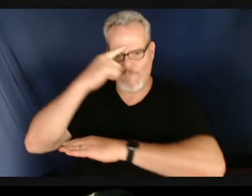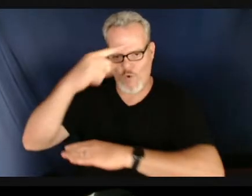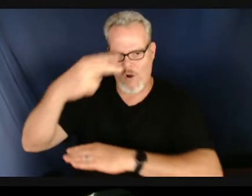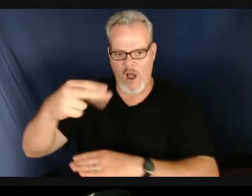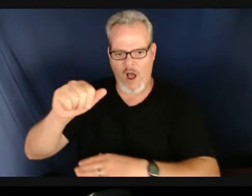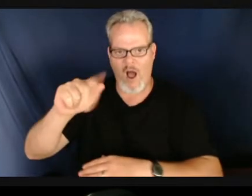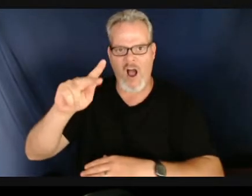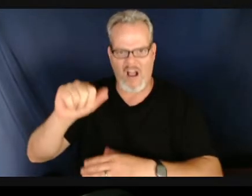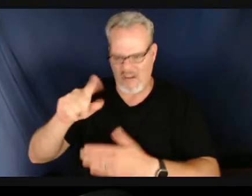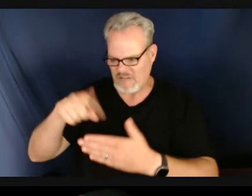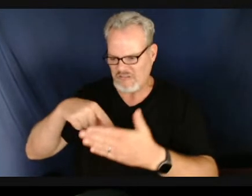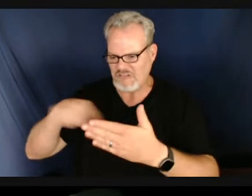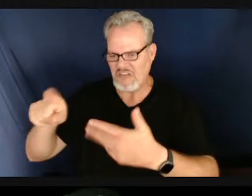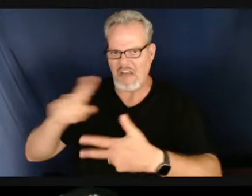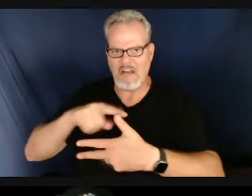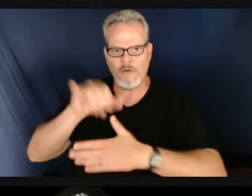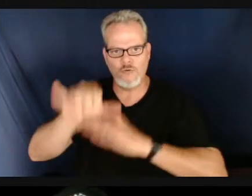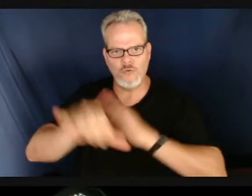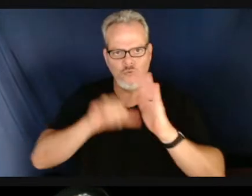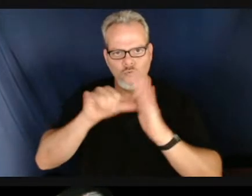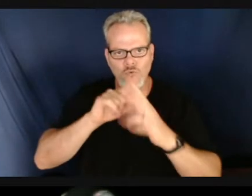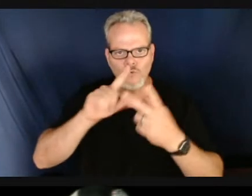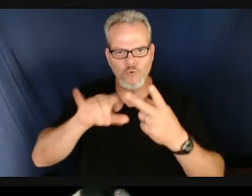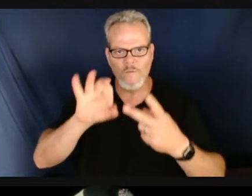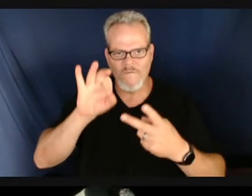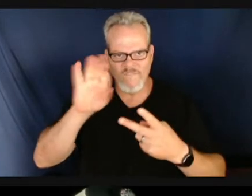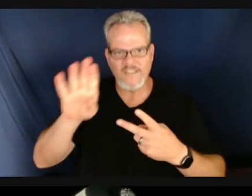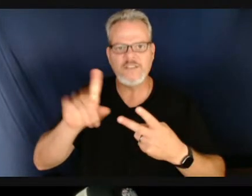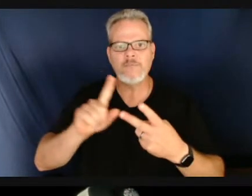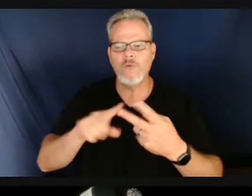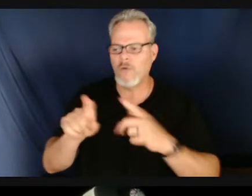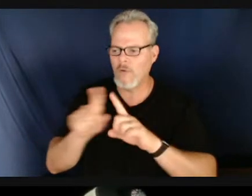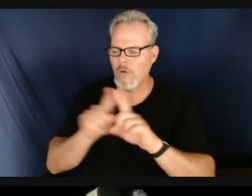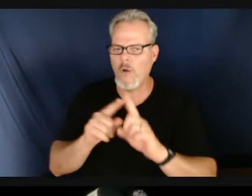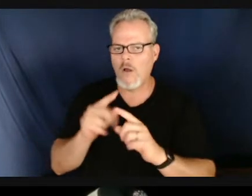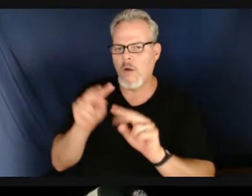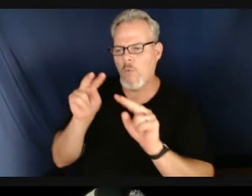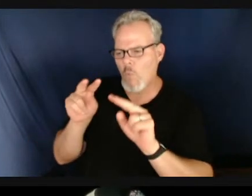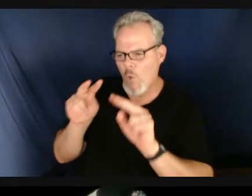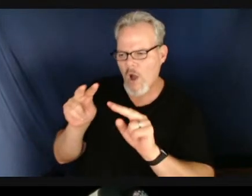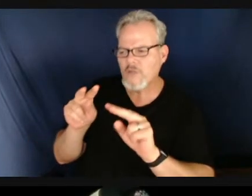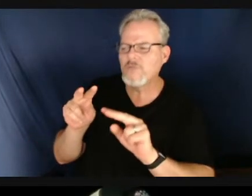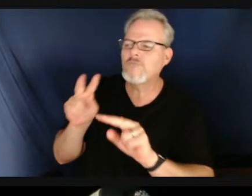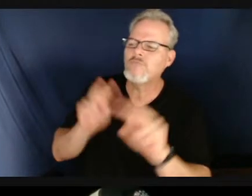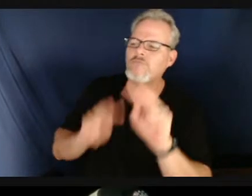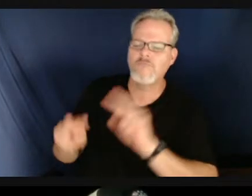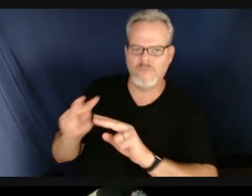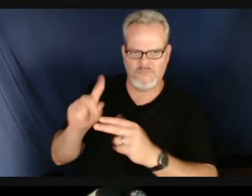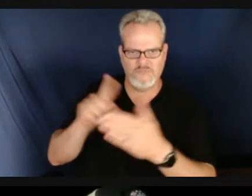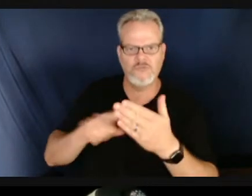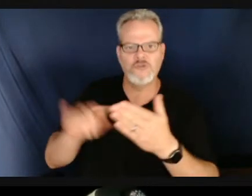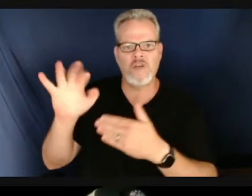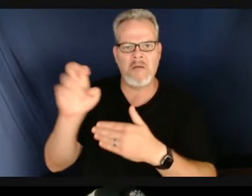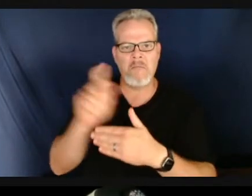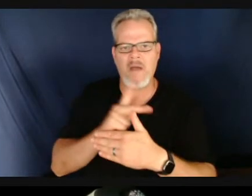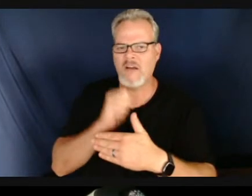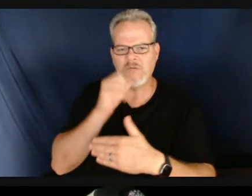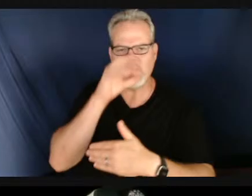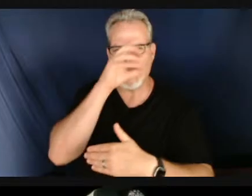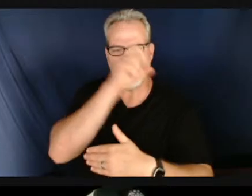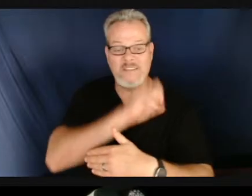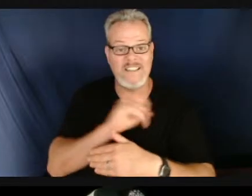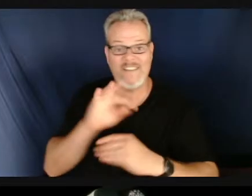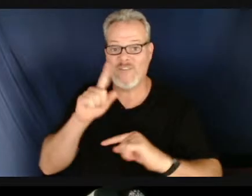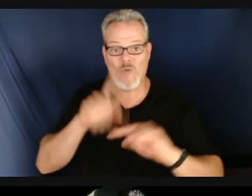YouTube, Facebook, and around. Watch for us to make a post on that, so check back and don't miss it. If you can't go down to watch